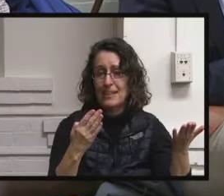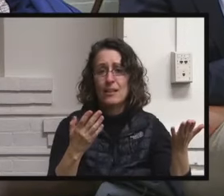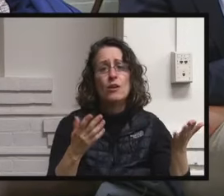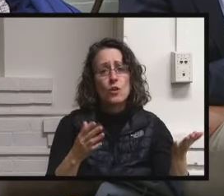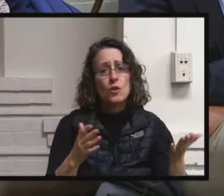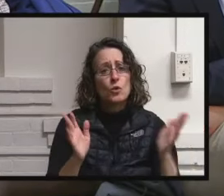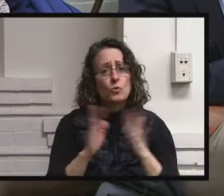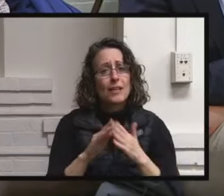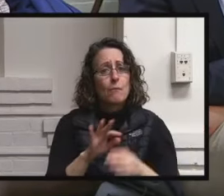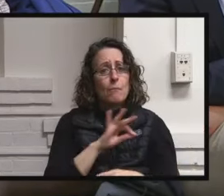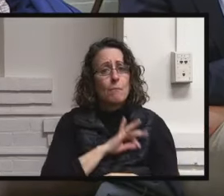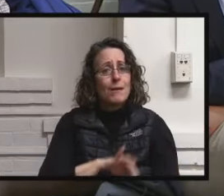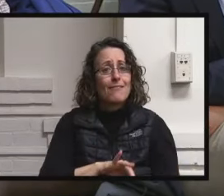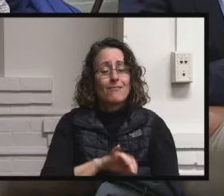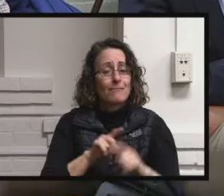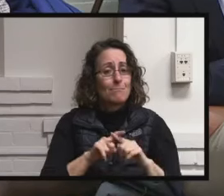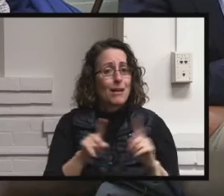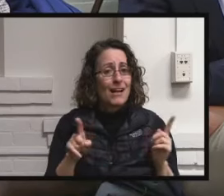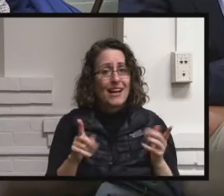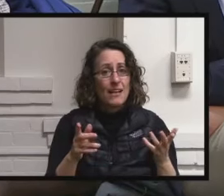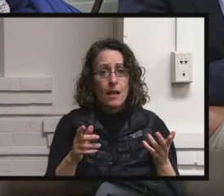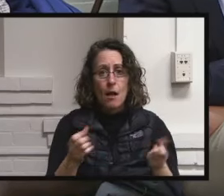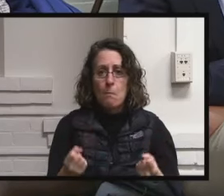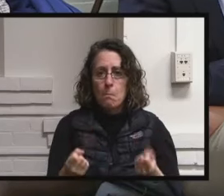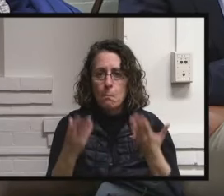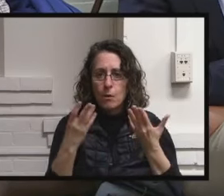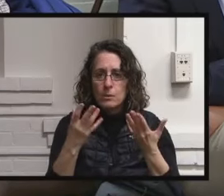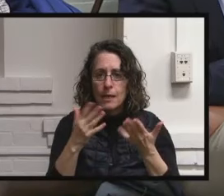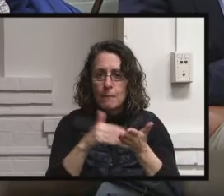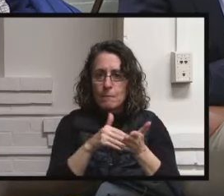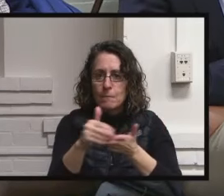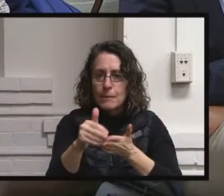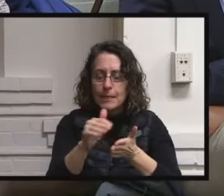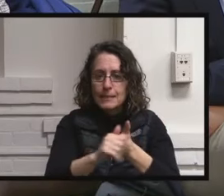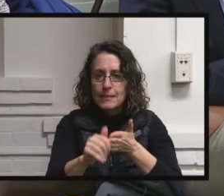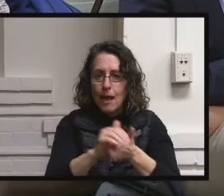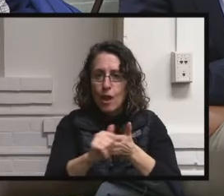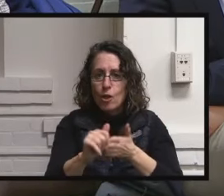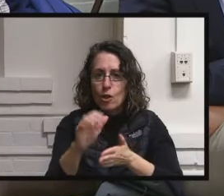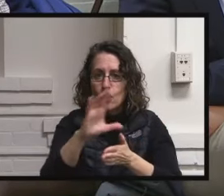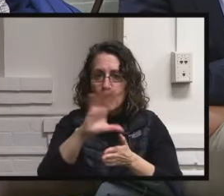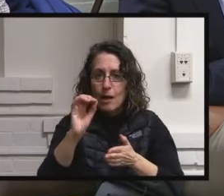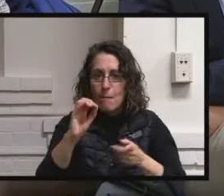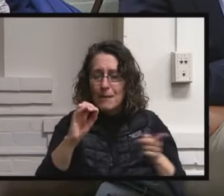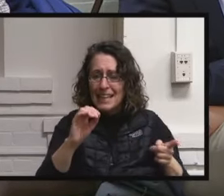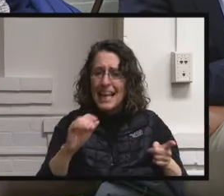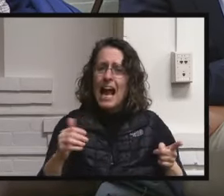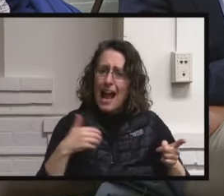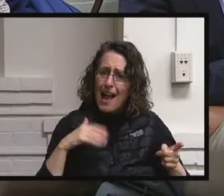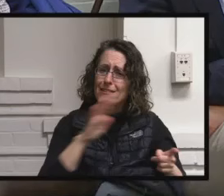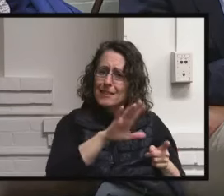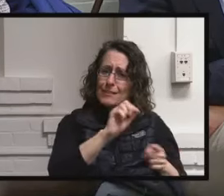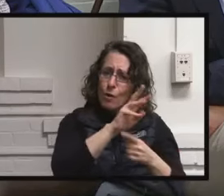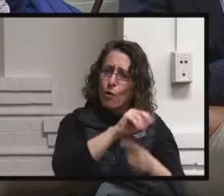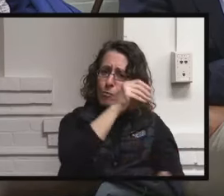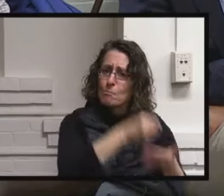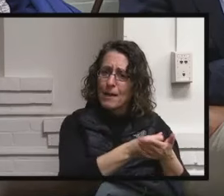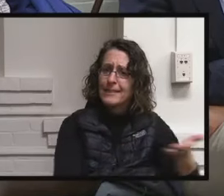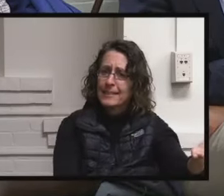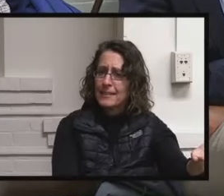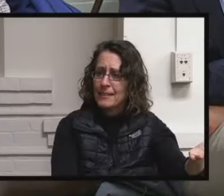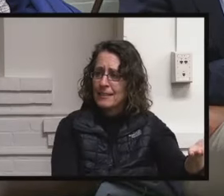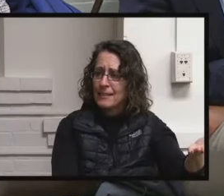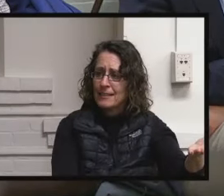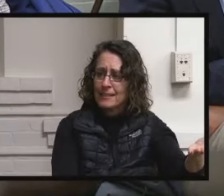a multi-million-dollar company that has access to its own funding. I have concerns about,